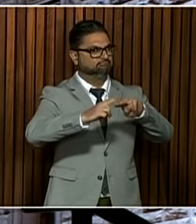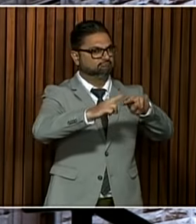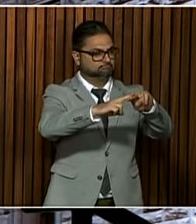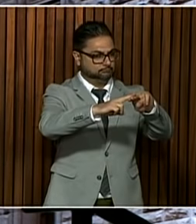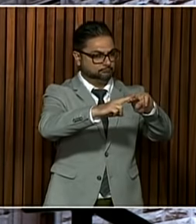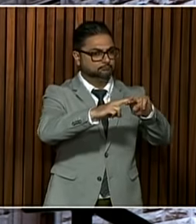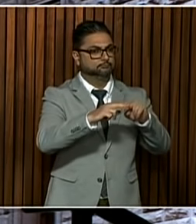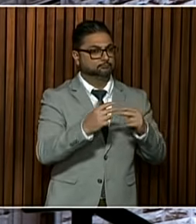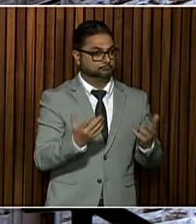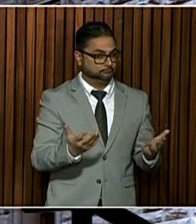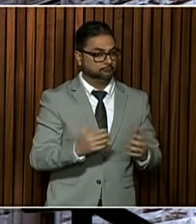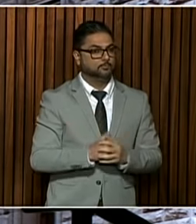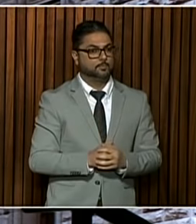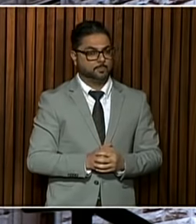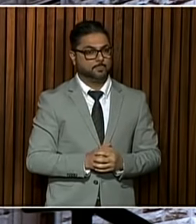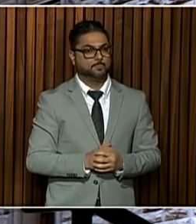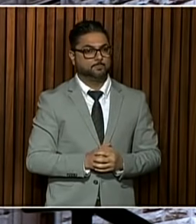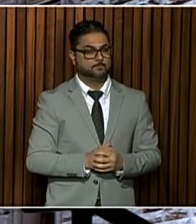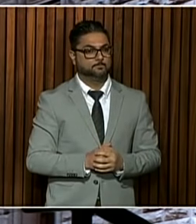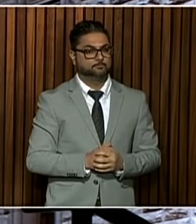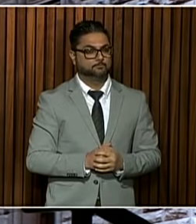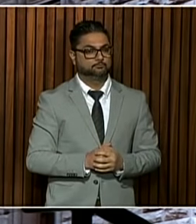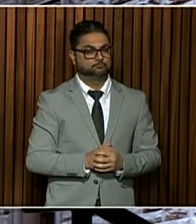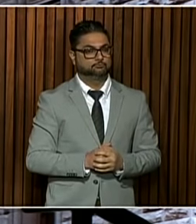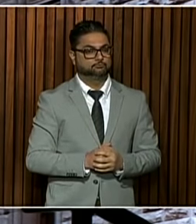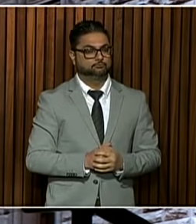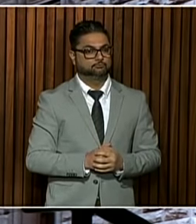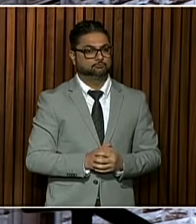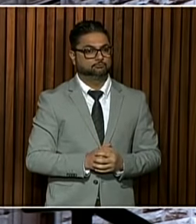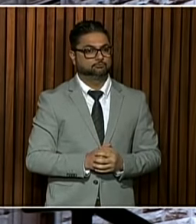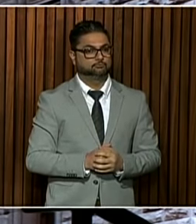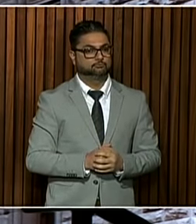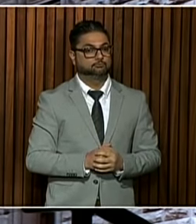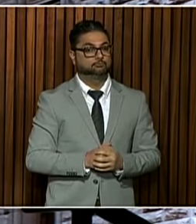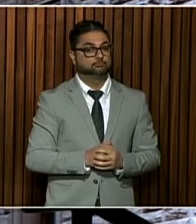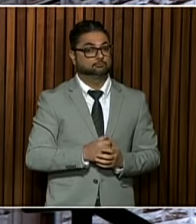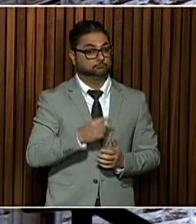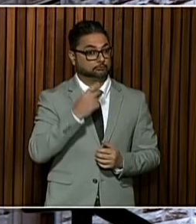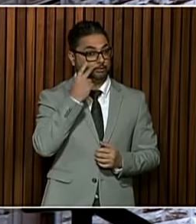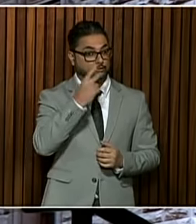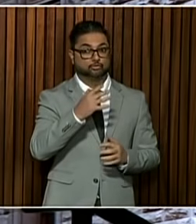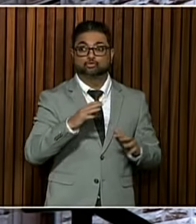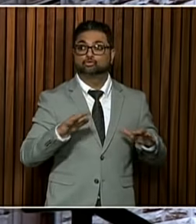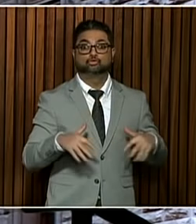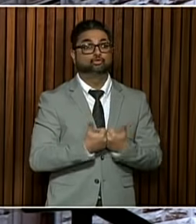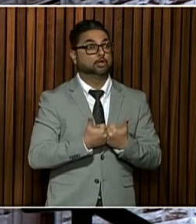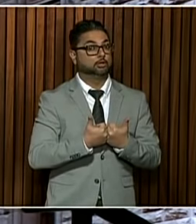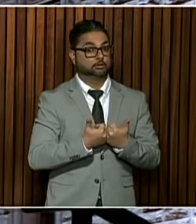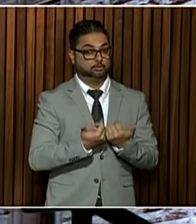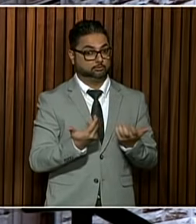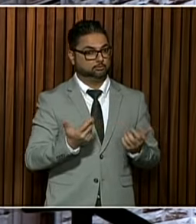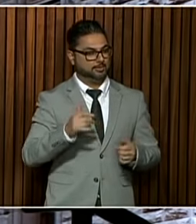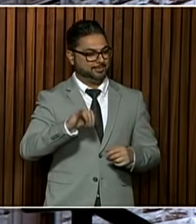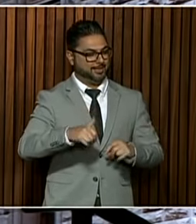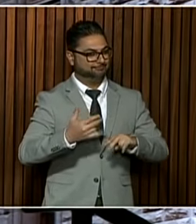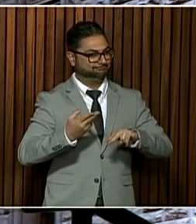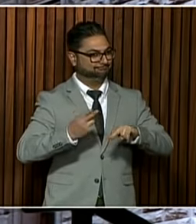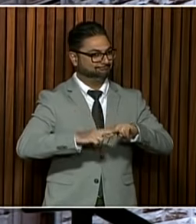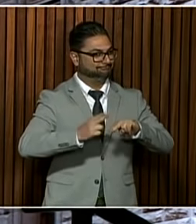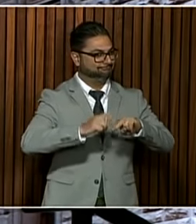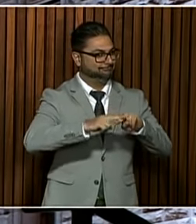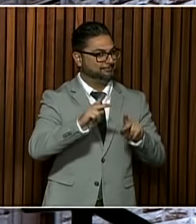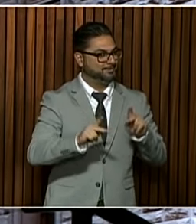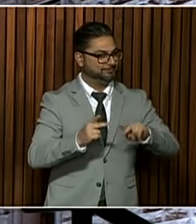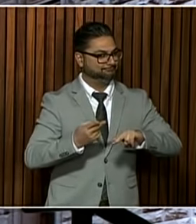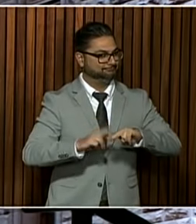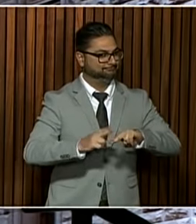jurisdictions. So you can see the issue is continuing to move in and around there. We've heard some comments from the